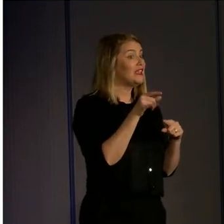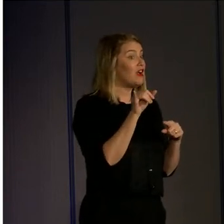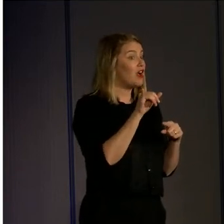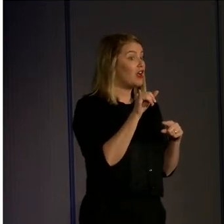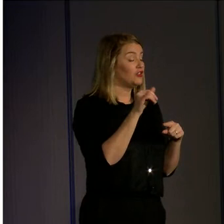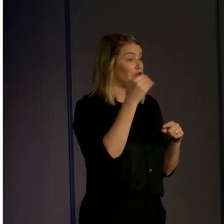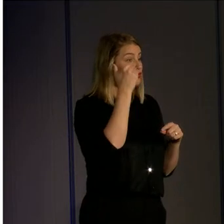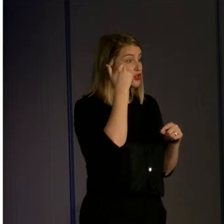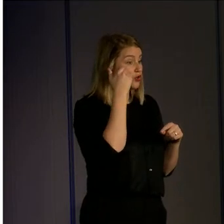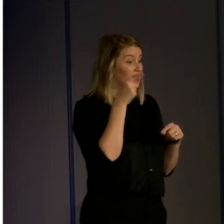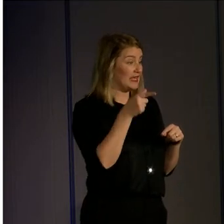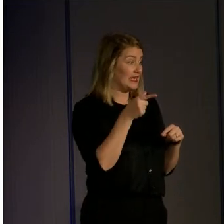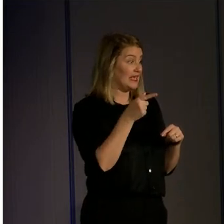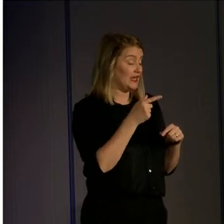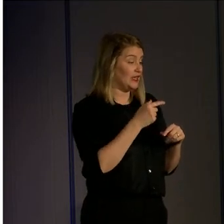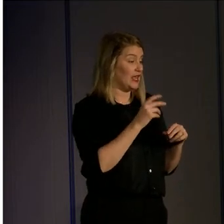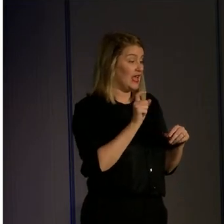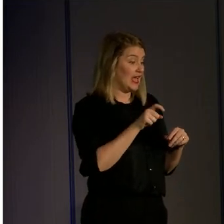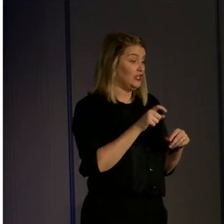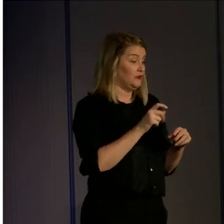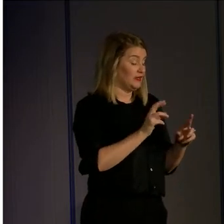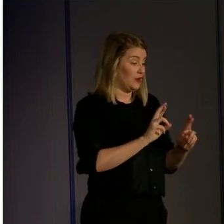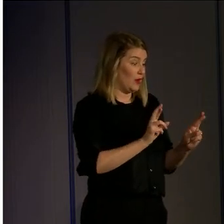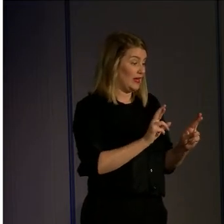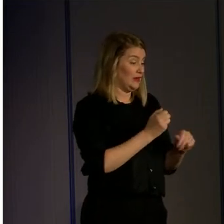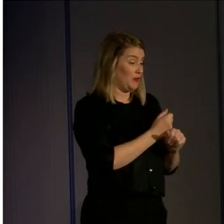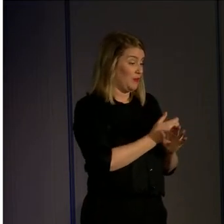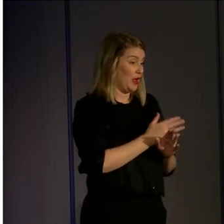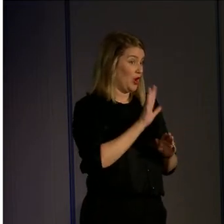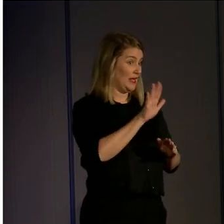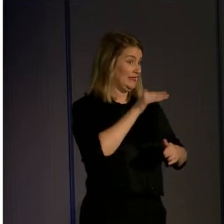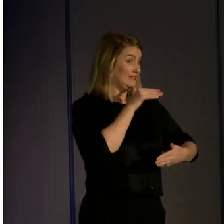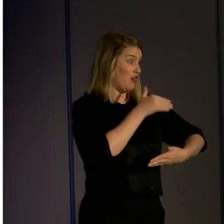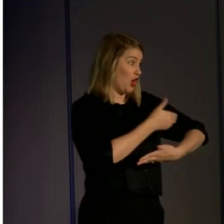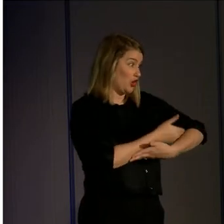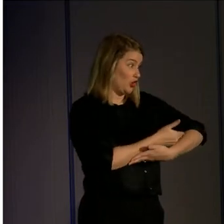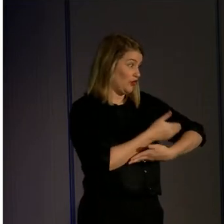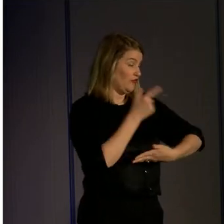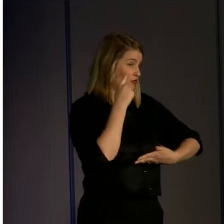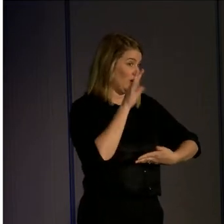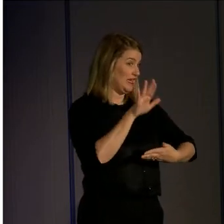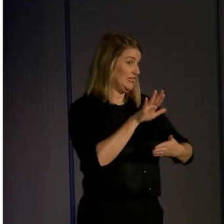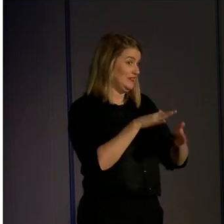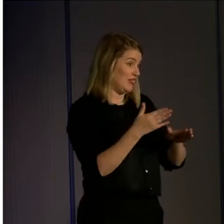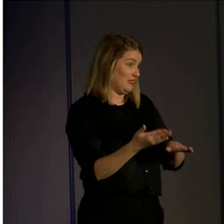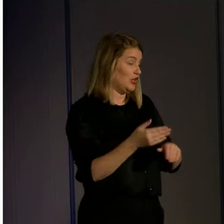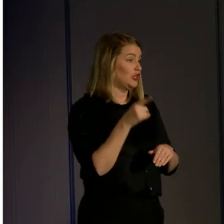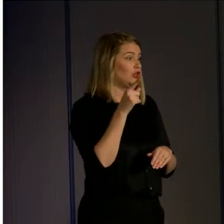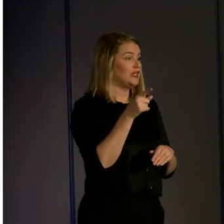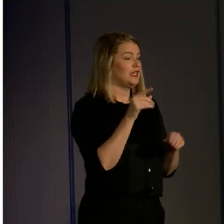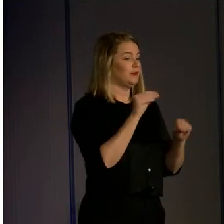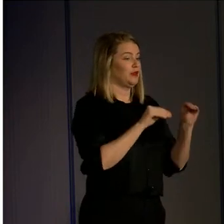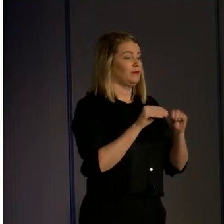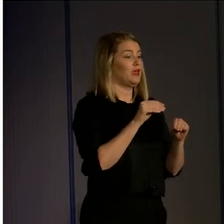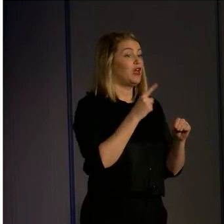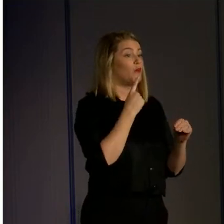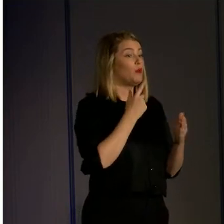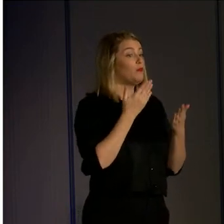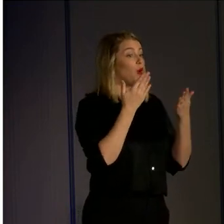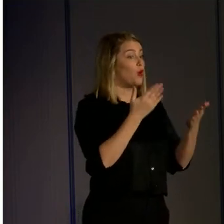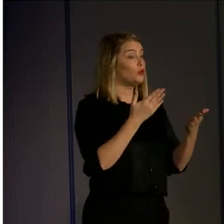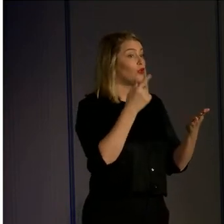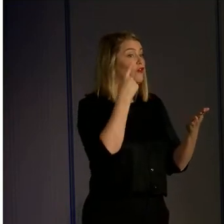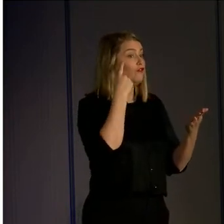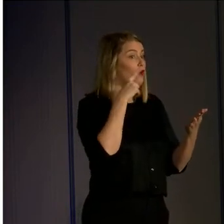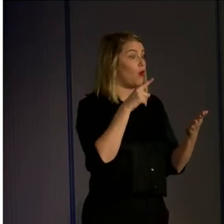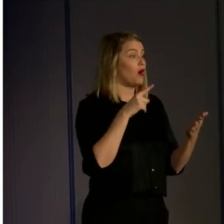daughter for his death. So Joe, he put together a proposal called A Proposal for an Accessible Death.